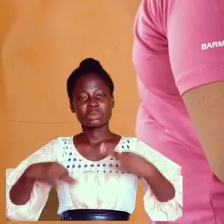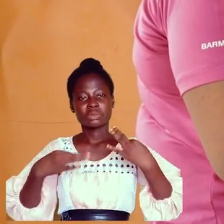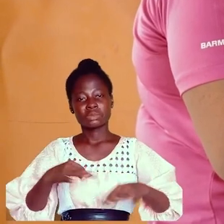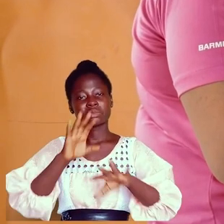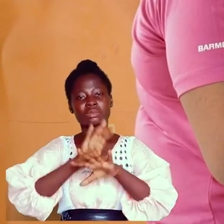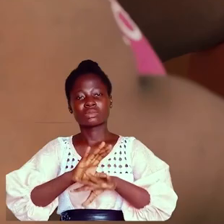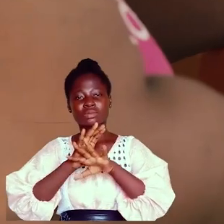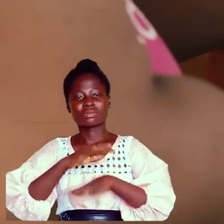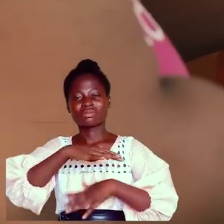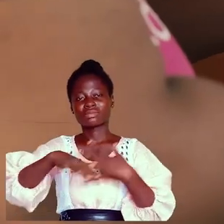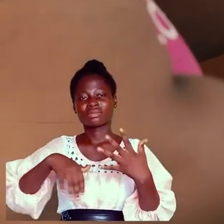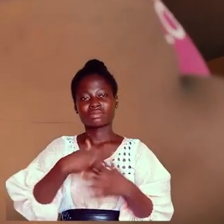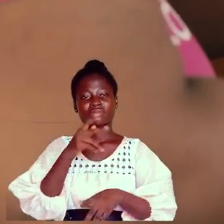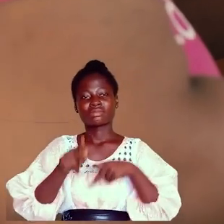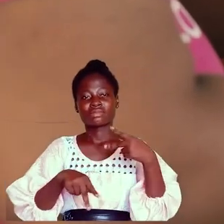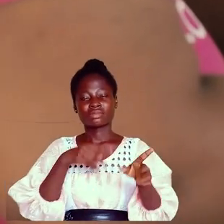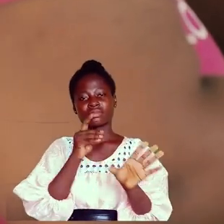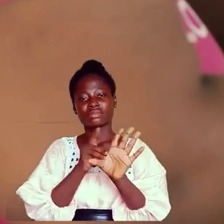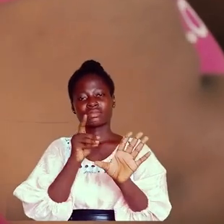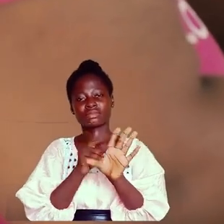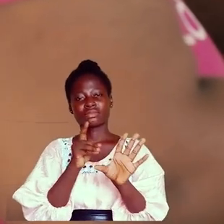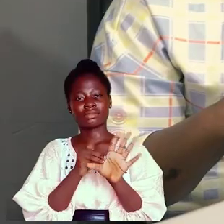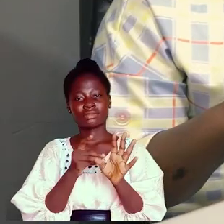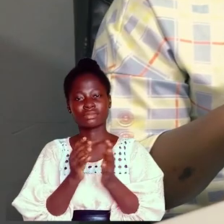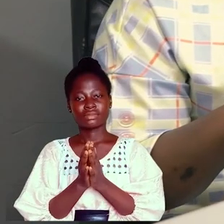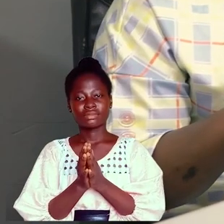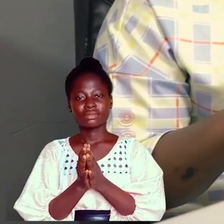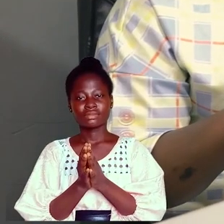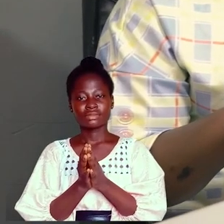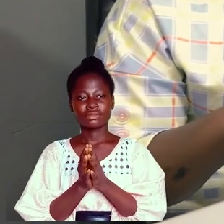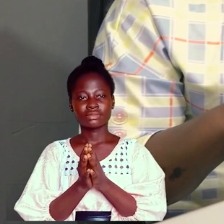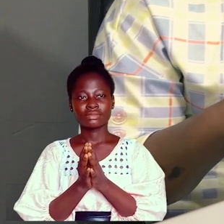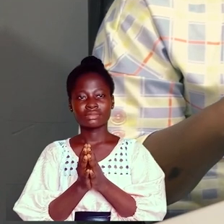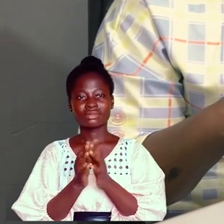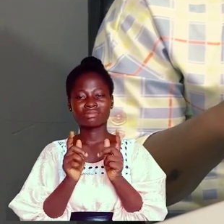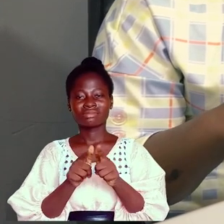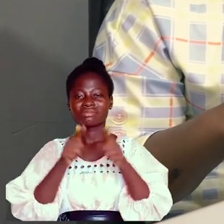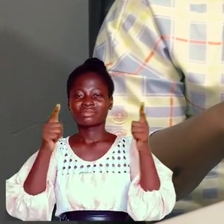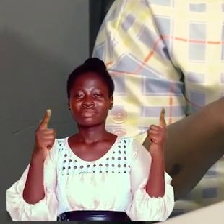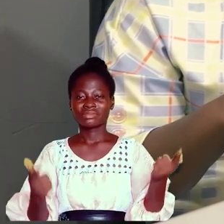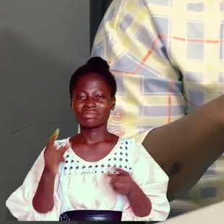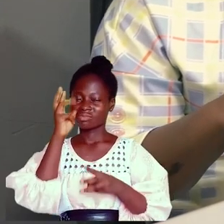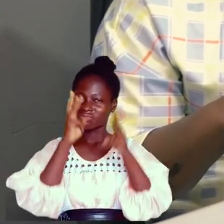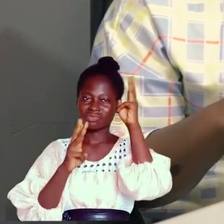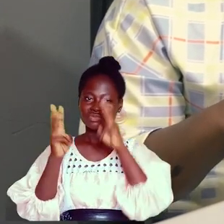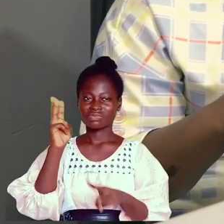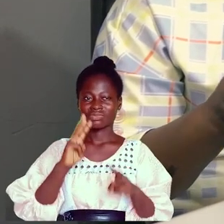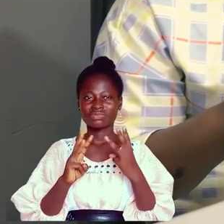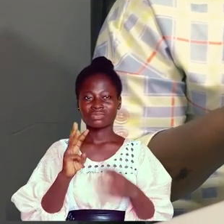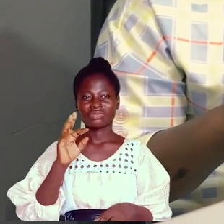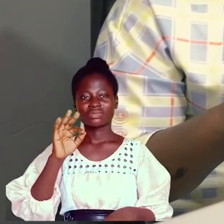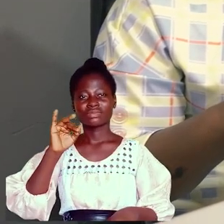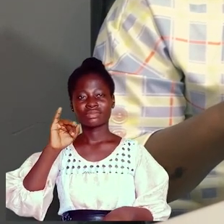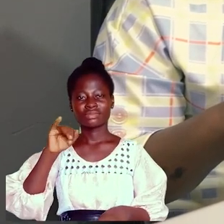culture amongst people with disabilities. That is a very big worry for GFD because it